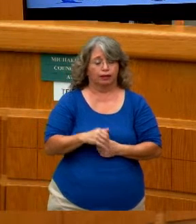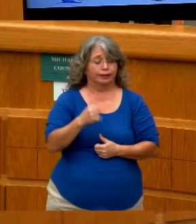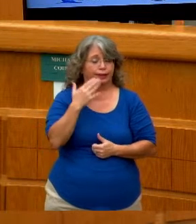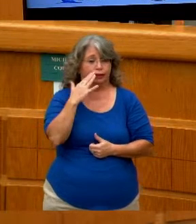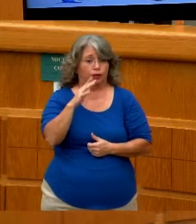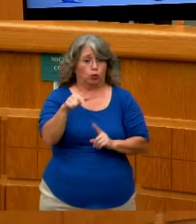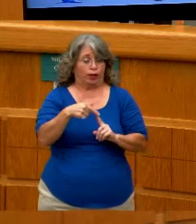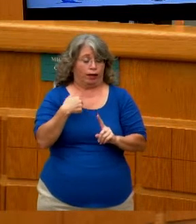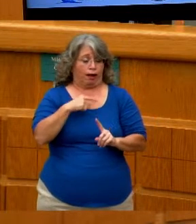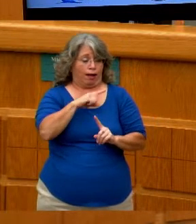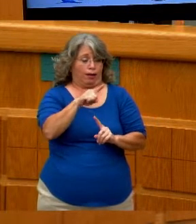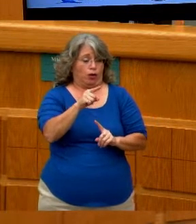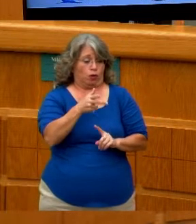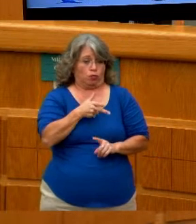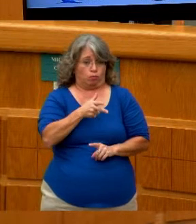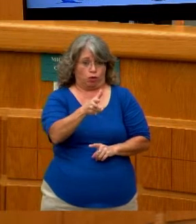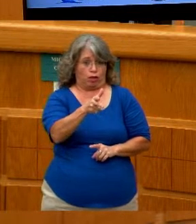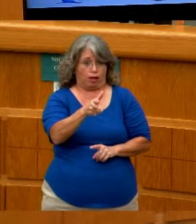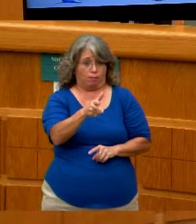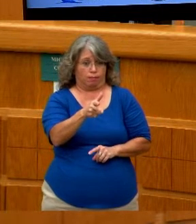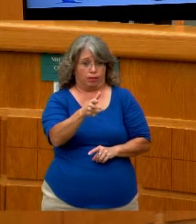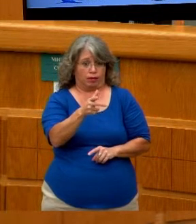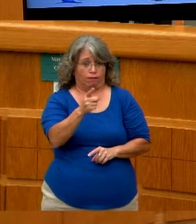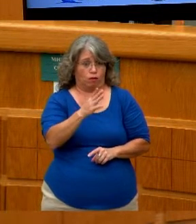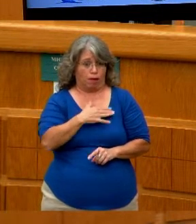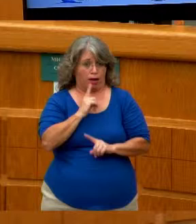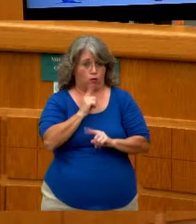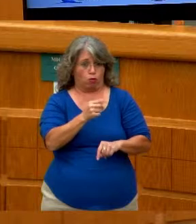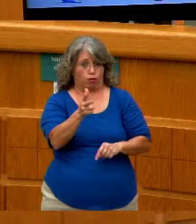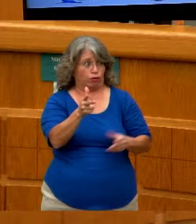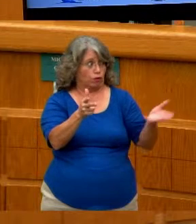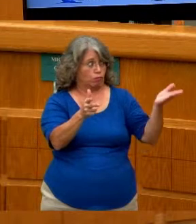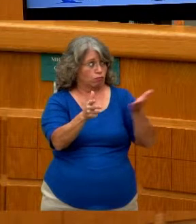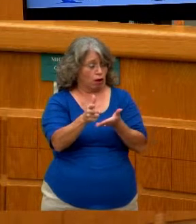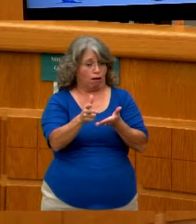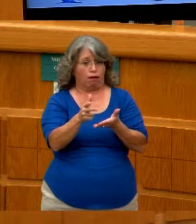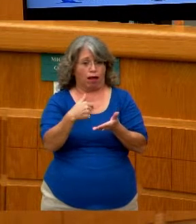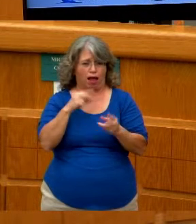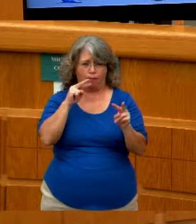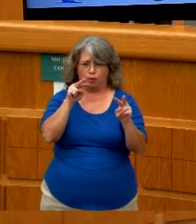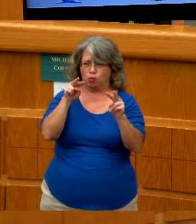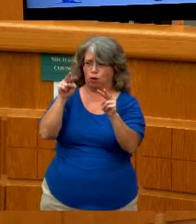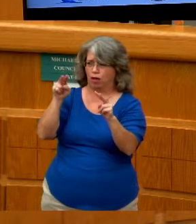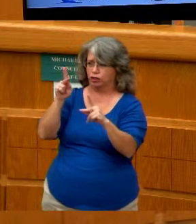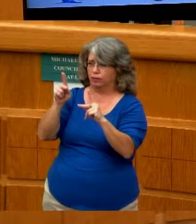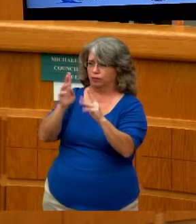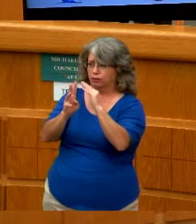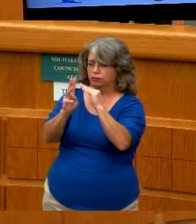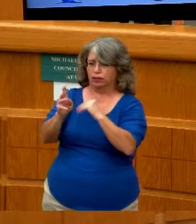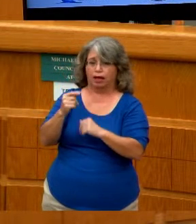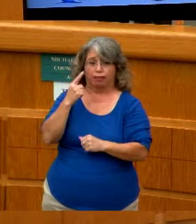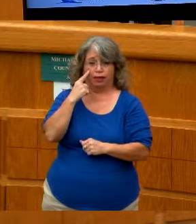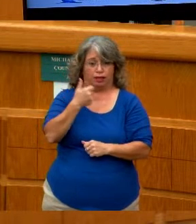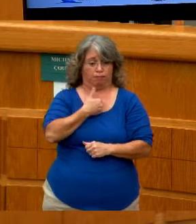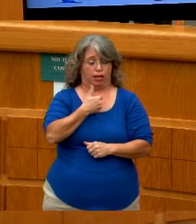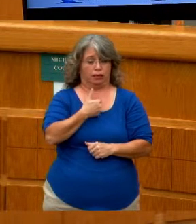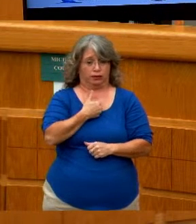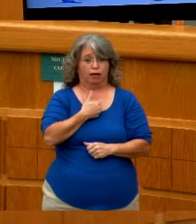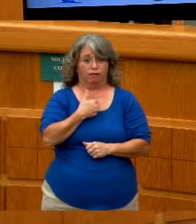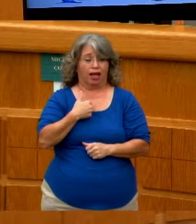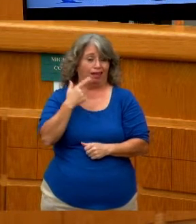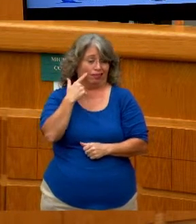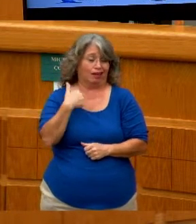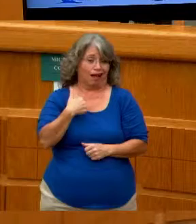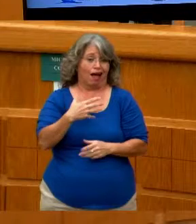compliance in Corpus Christi when I'm waiting in Curbside and watching people go in the stores. But